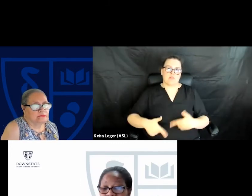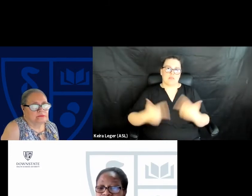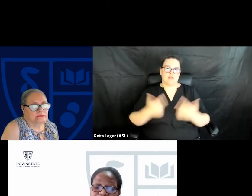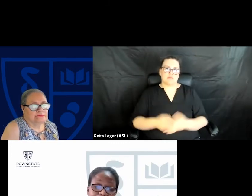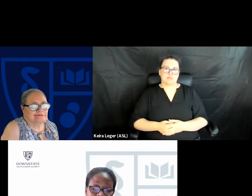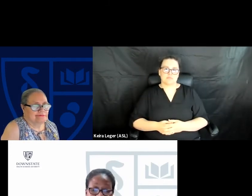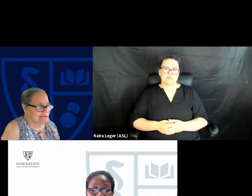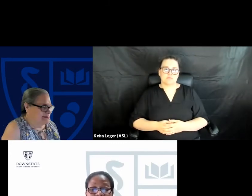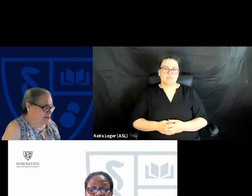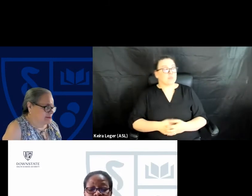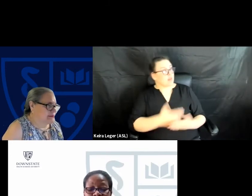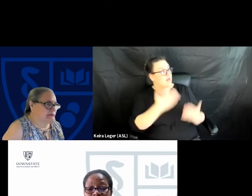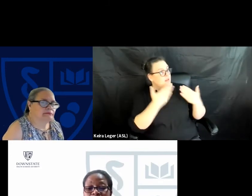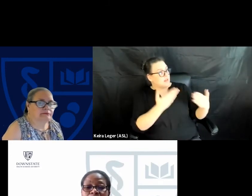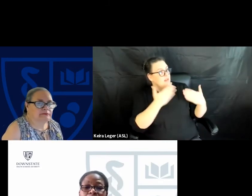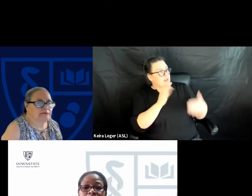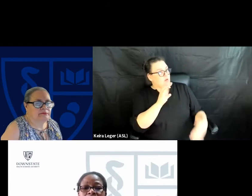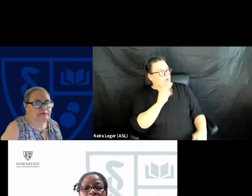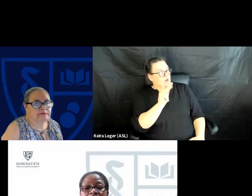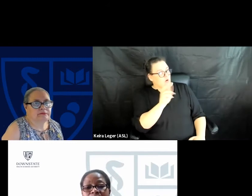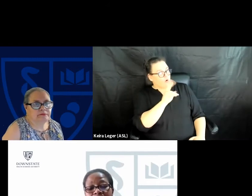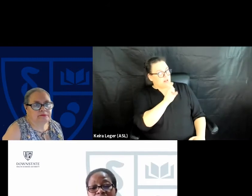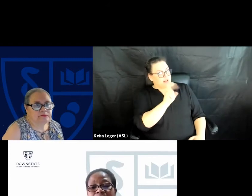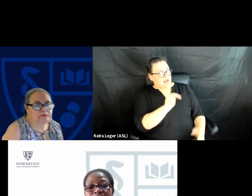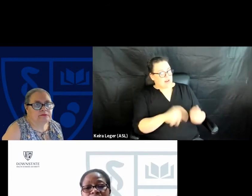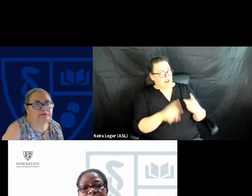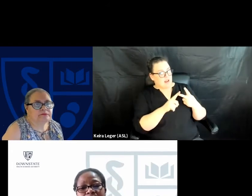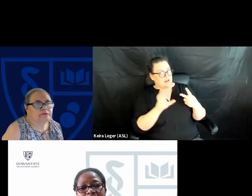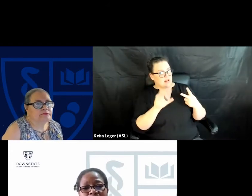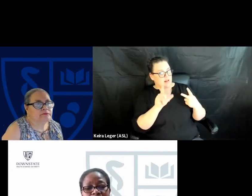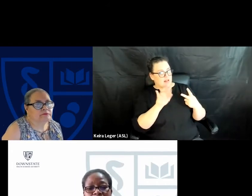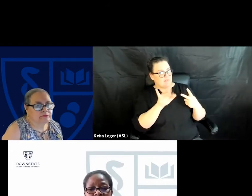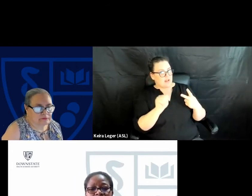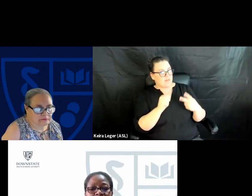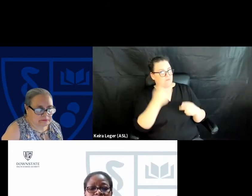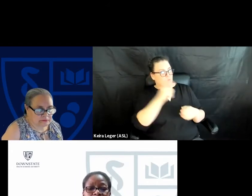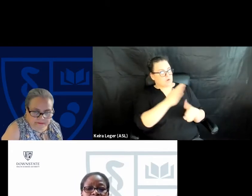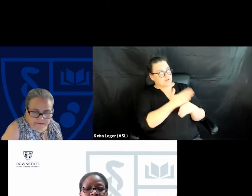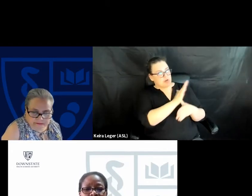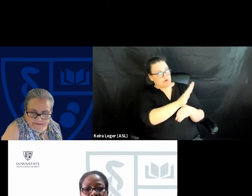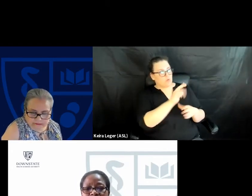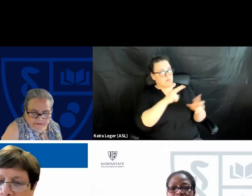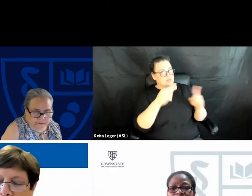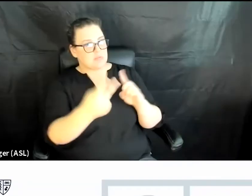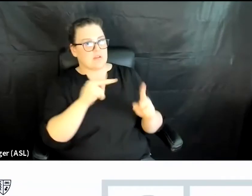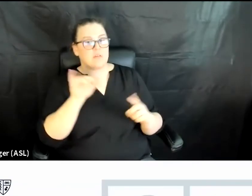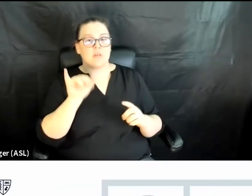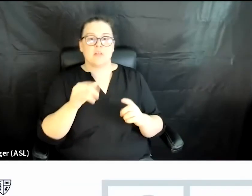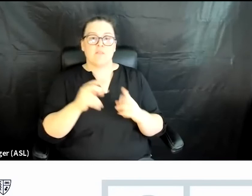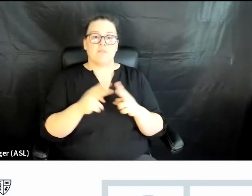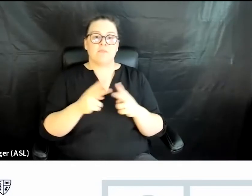you, Carlene and Clivia, for sharing your perspectives. These are really helpful, and helpful for both